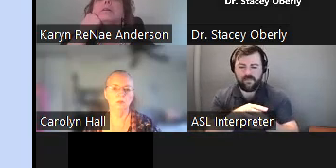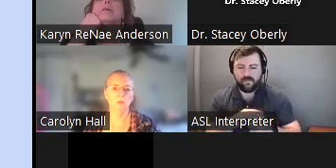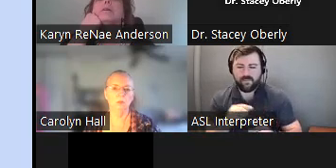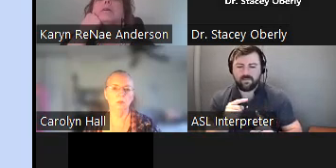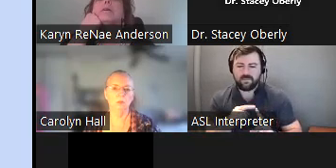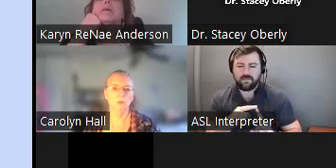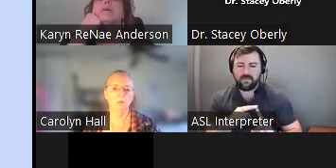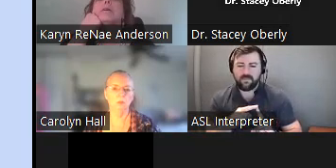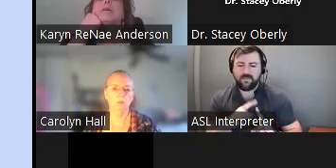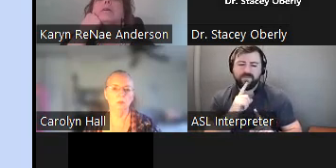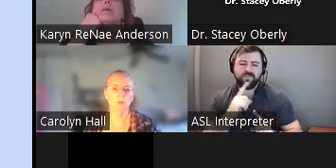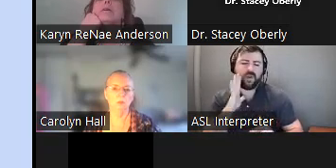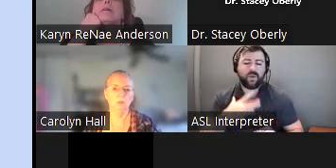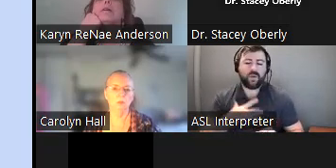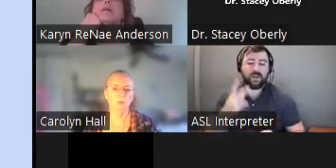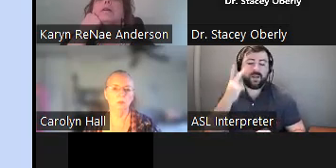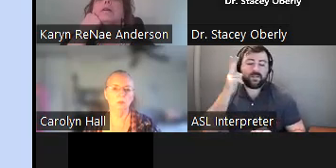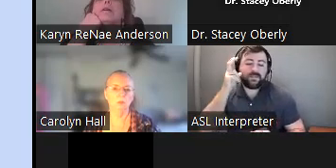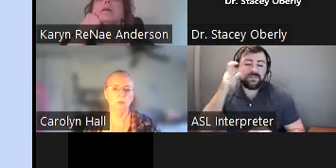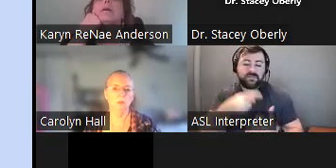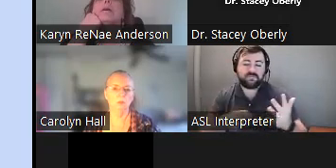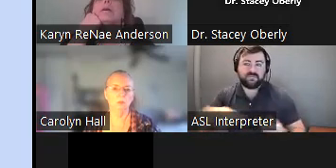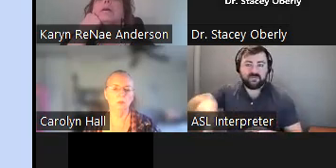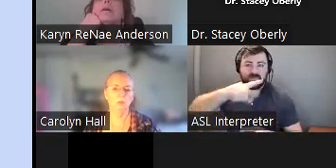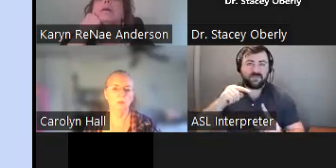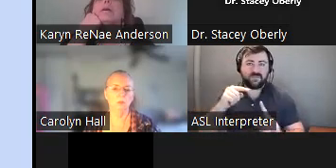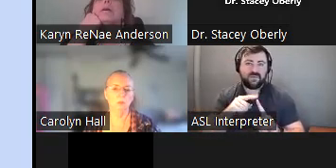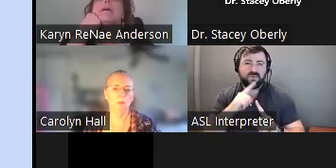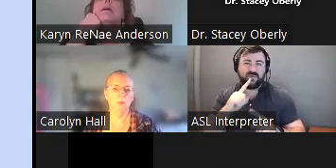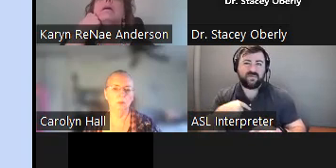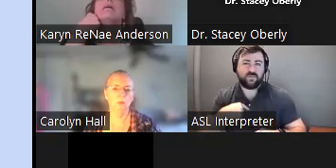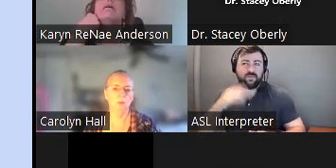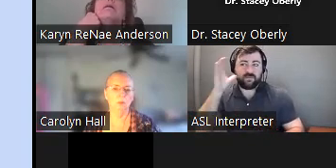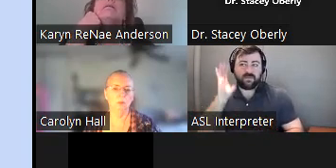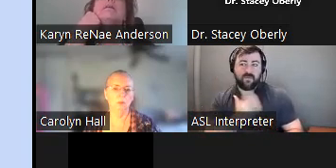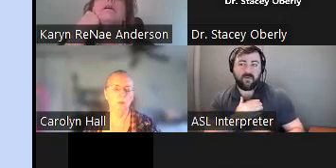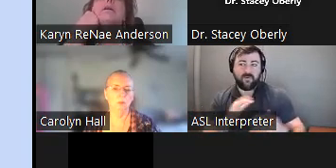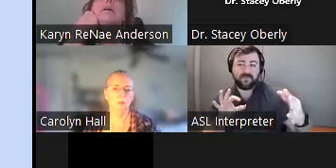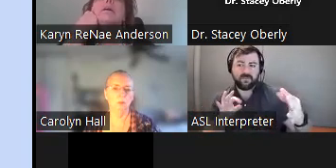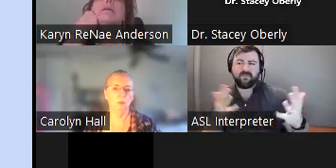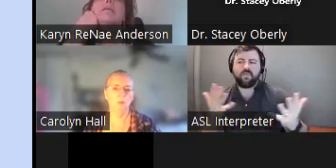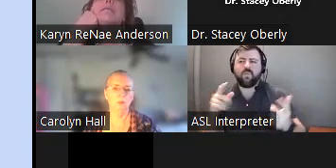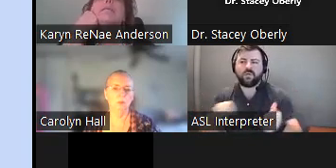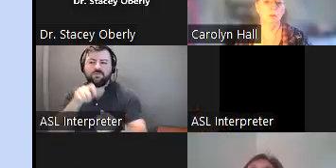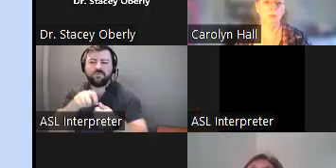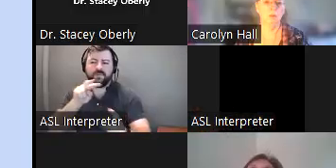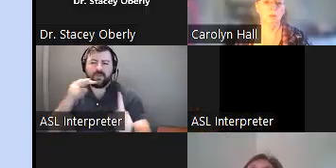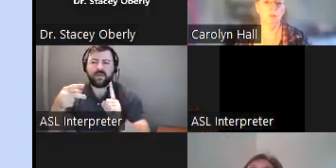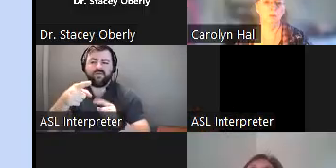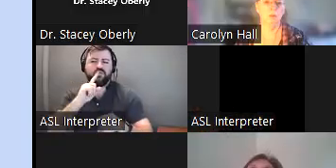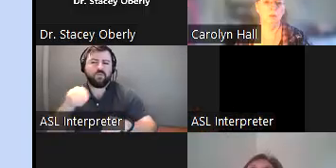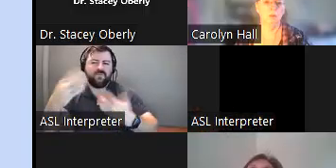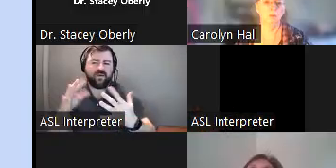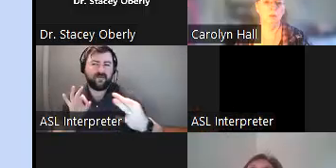like to hear from you is when you're listening to our feedback from what perspective are you providing